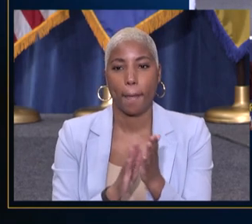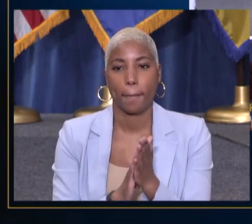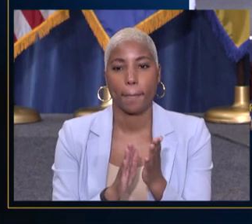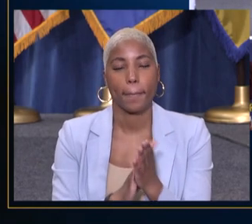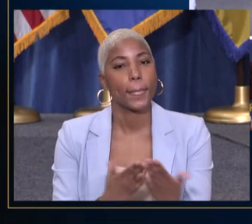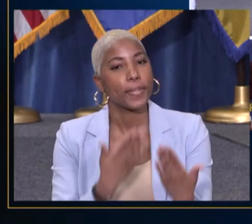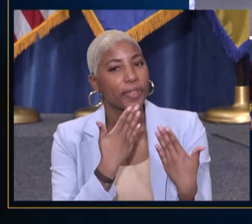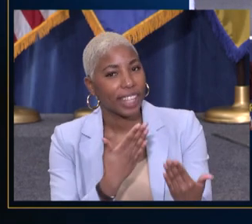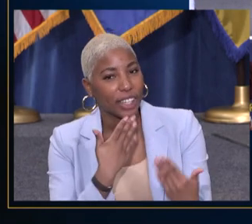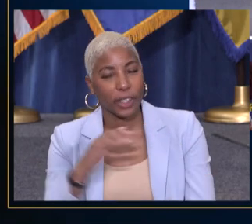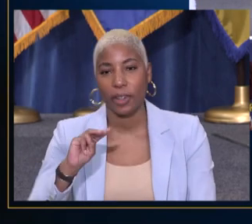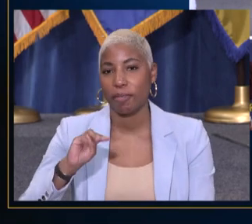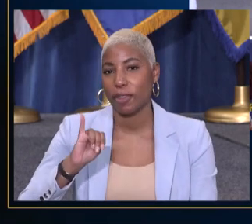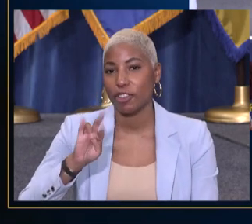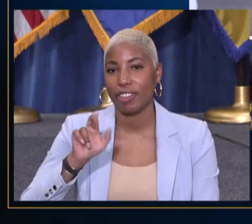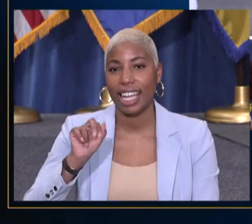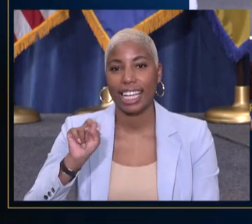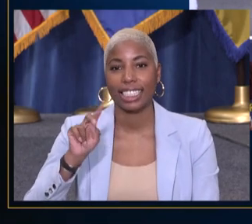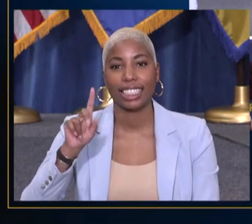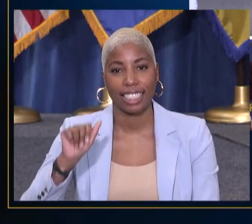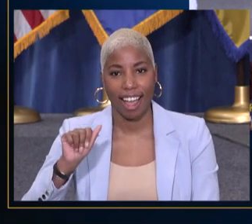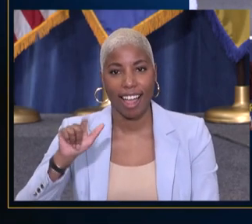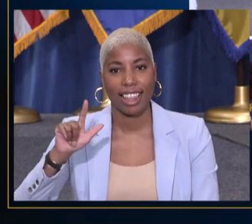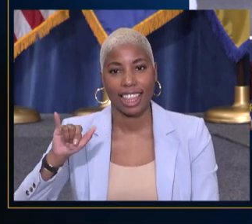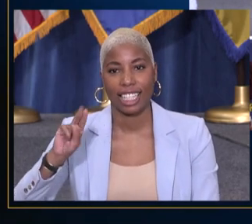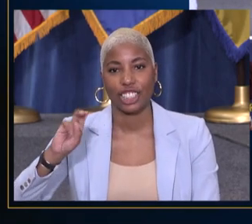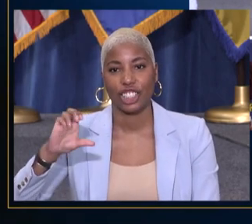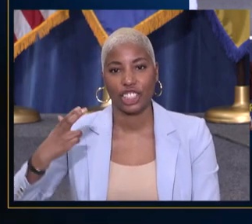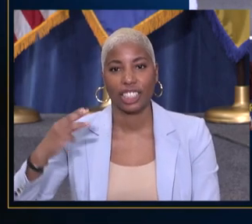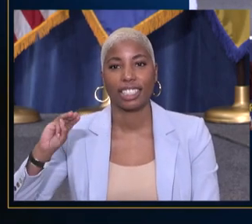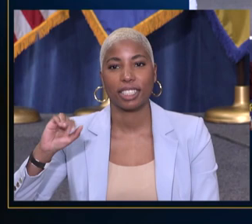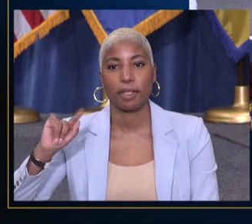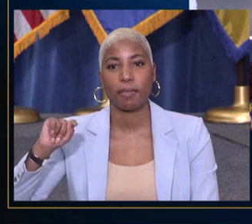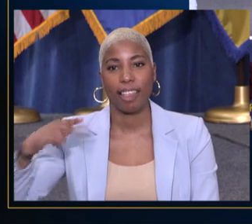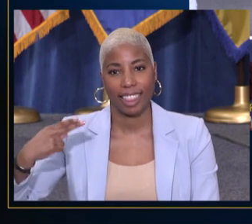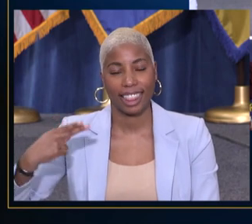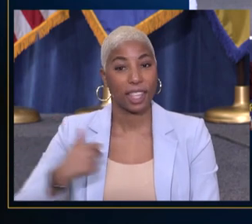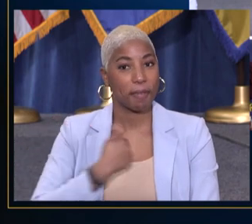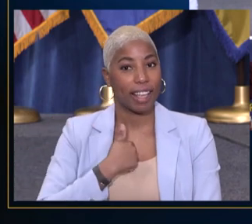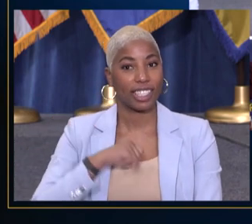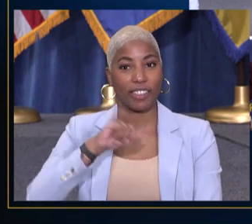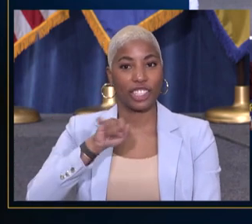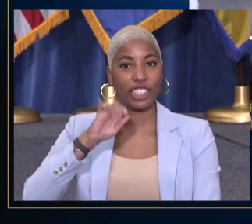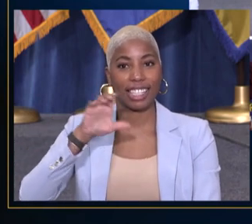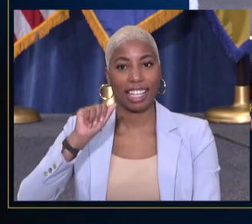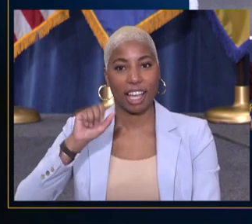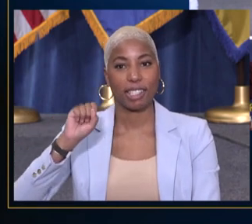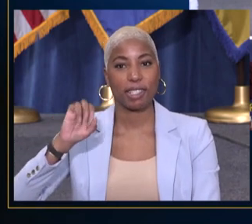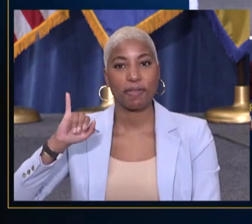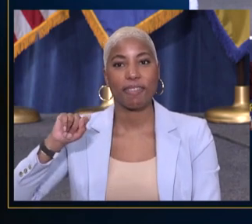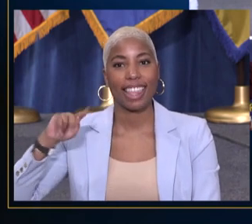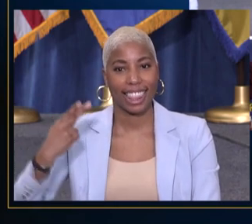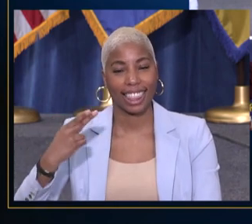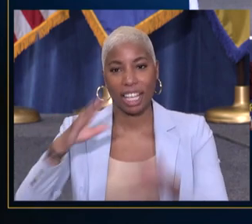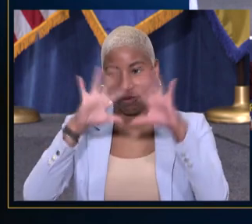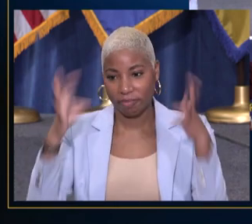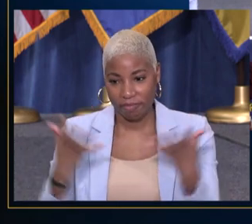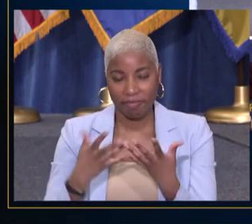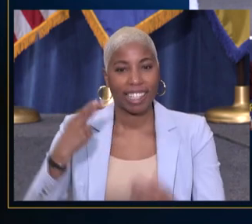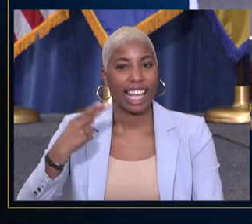Thank you, Miranda. That's Miranda Lynch Smith. I'm Jessica Smith, all part of the same big HHS